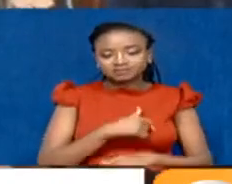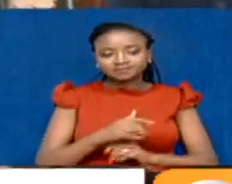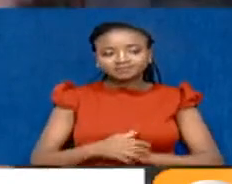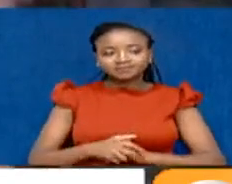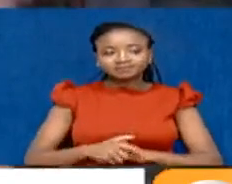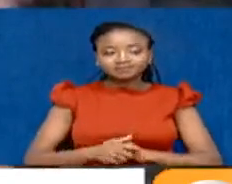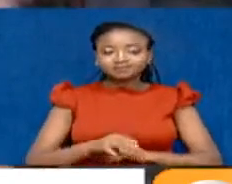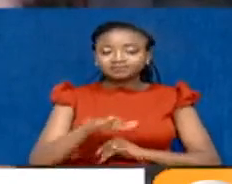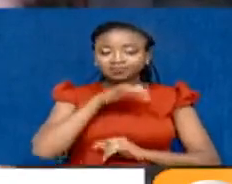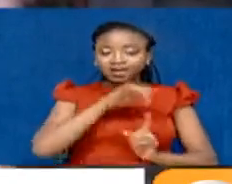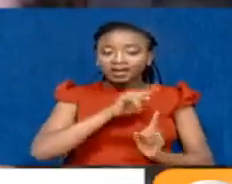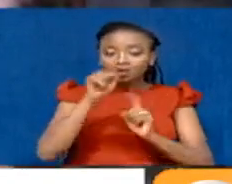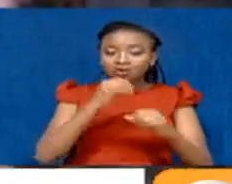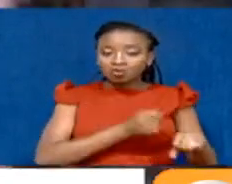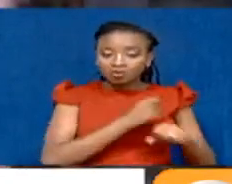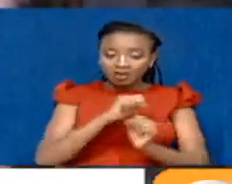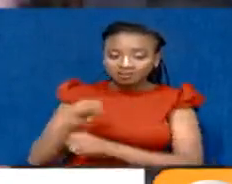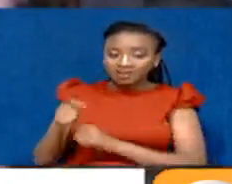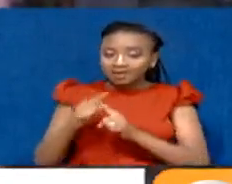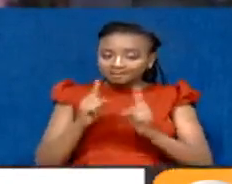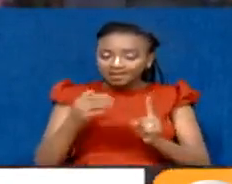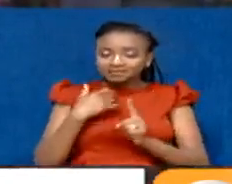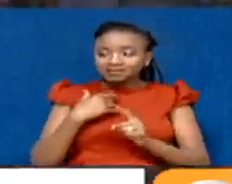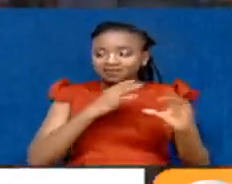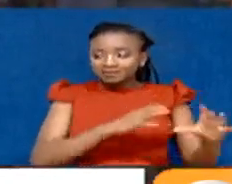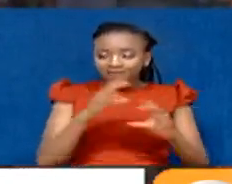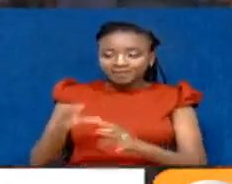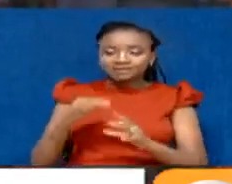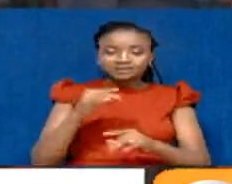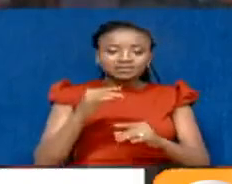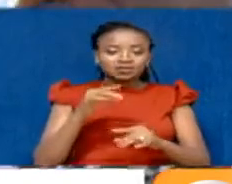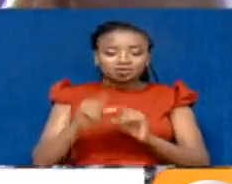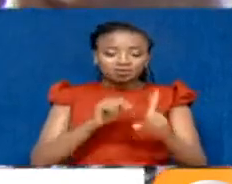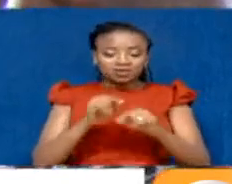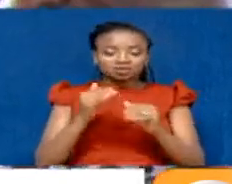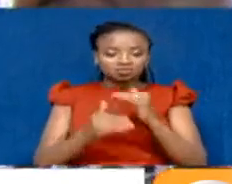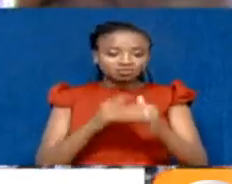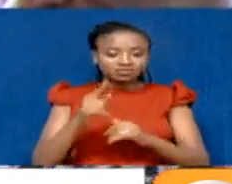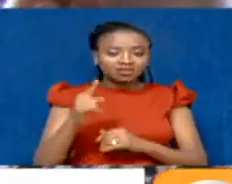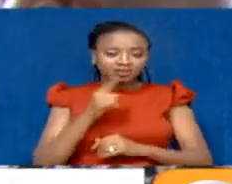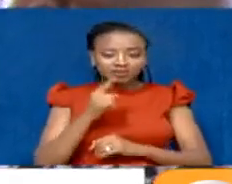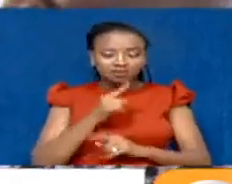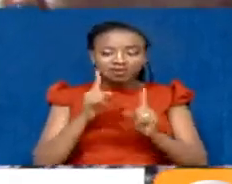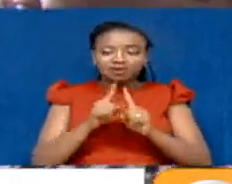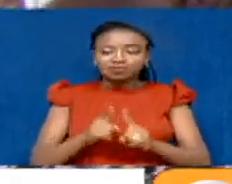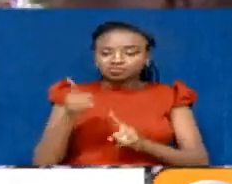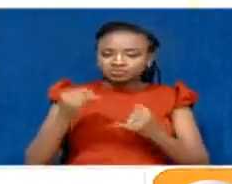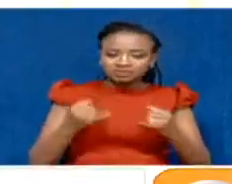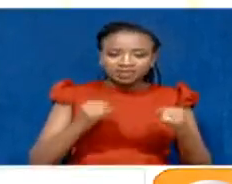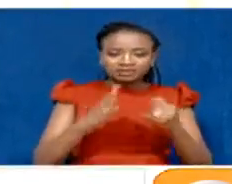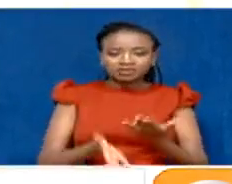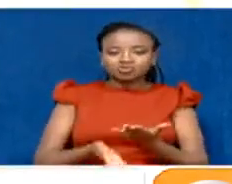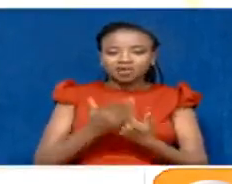Bay comes in the middle of a bitterly contested party nominations, with the ODM chief seeking to calm the nerves of his